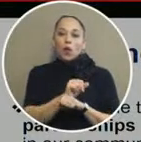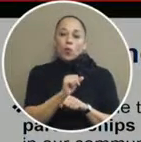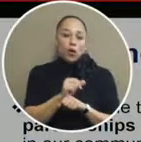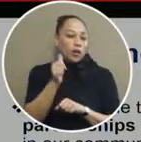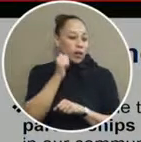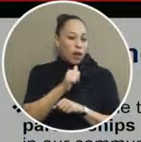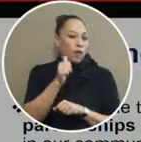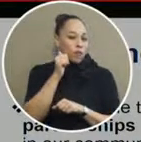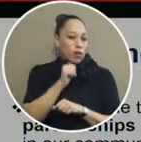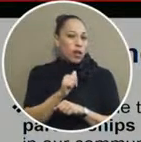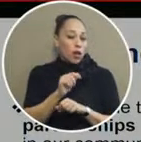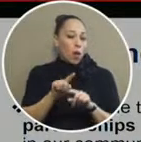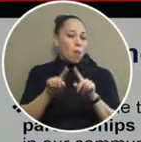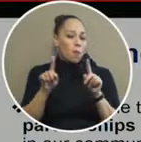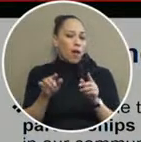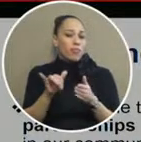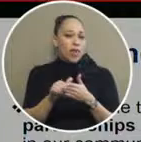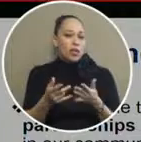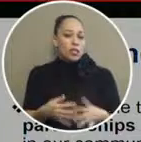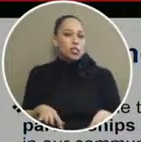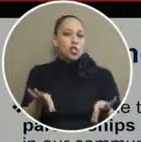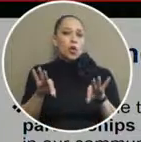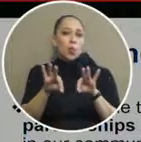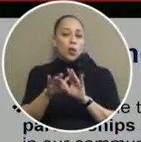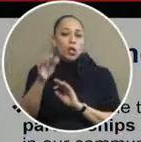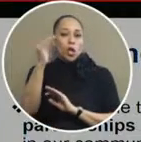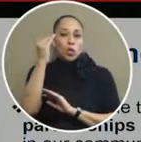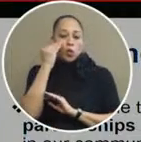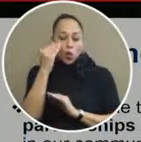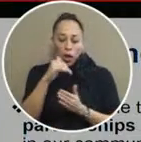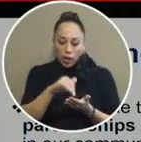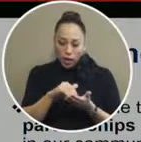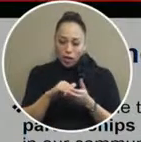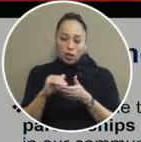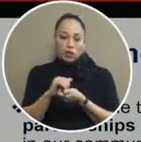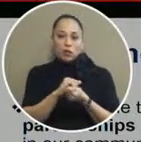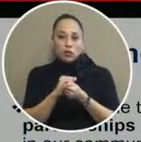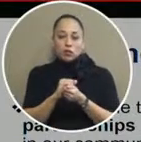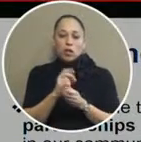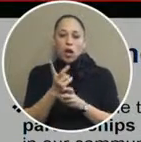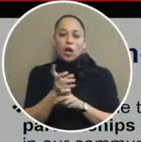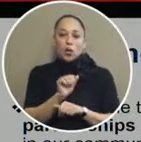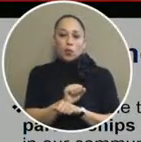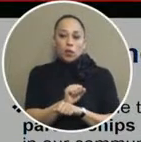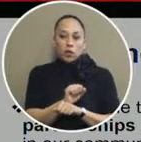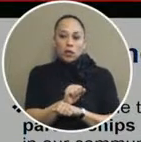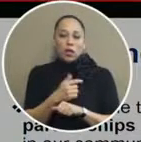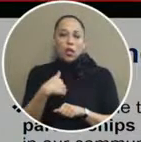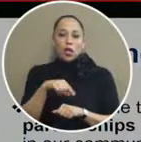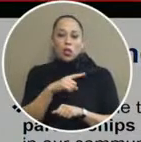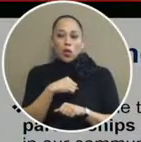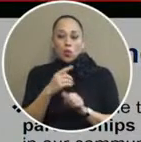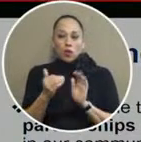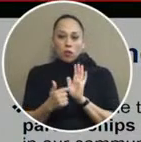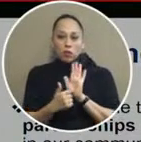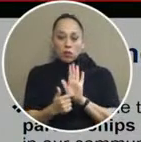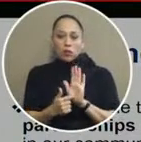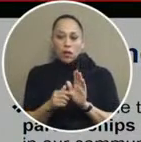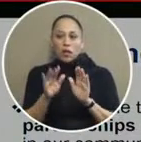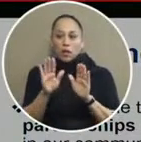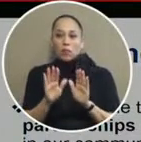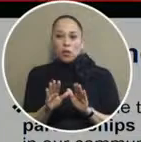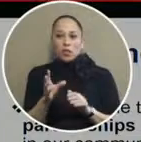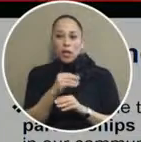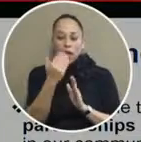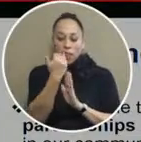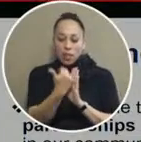day. But it is important to note again that the collaborative efforts that we're pursuing have been incredible, and the